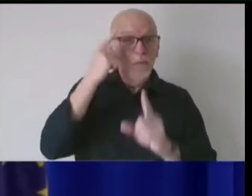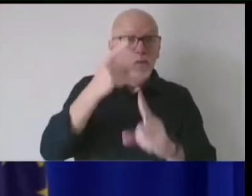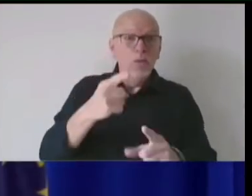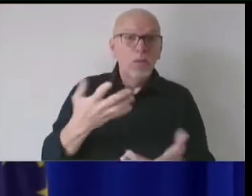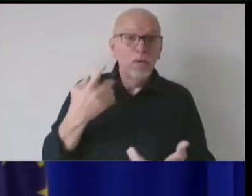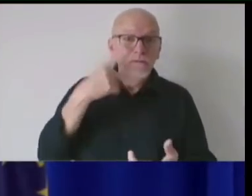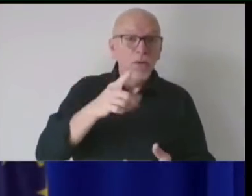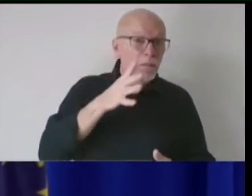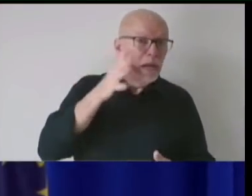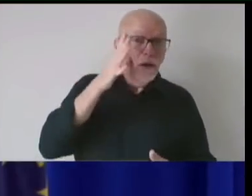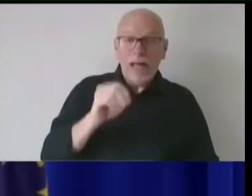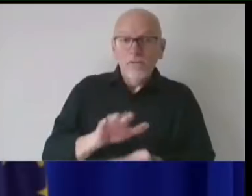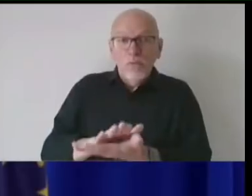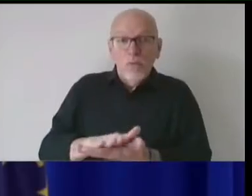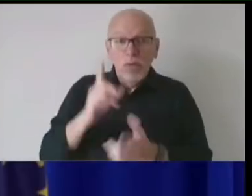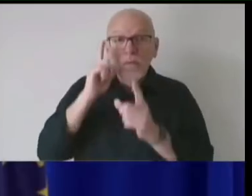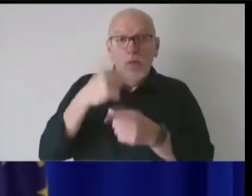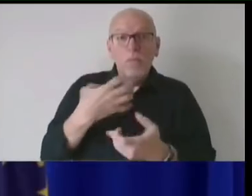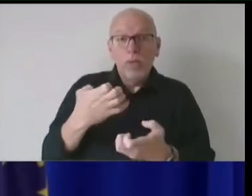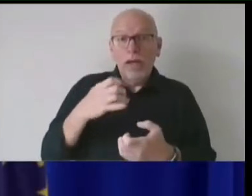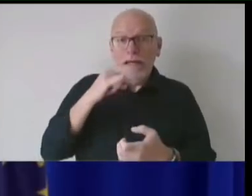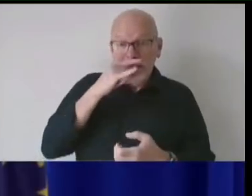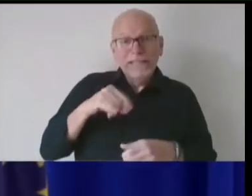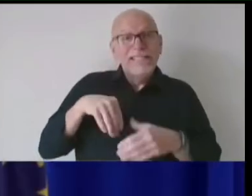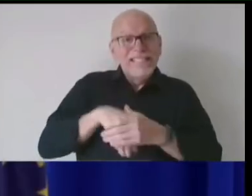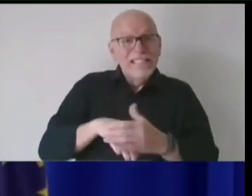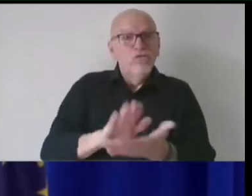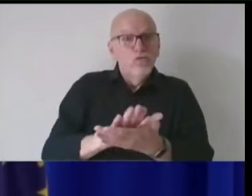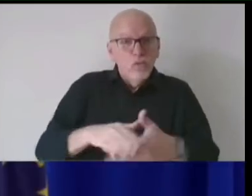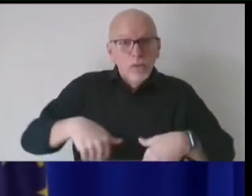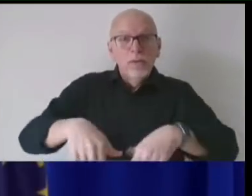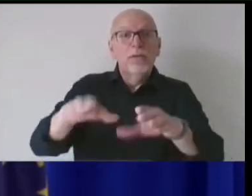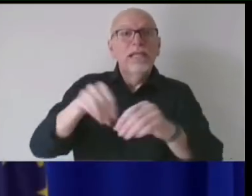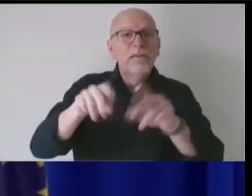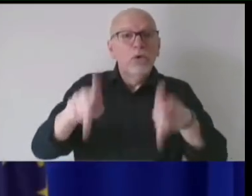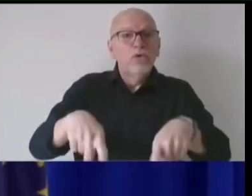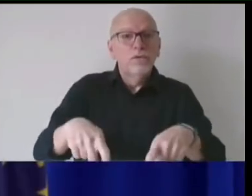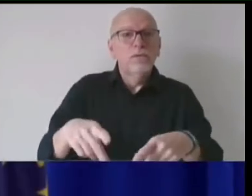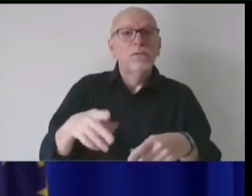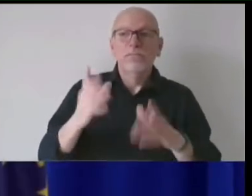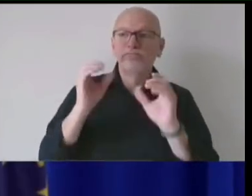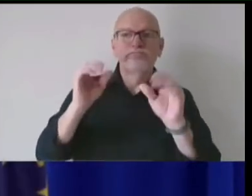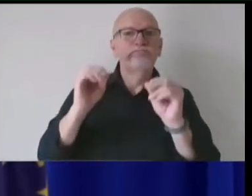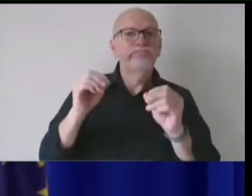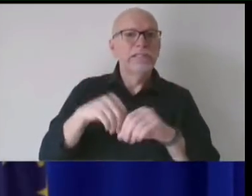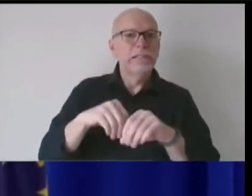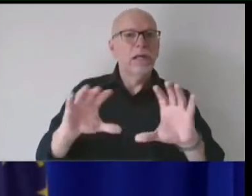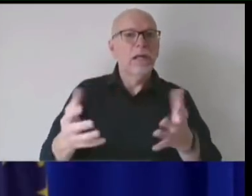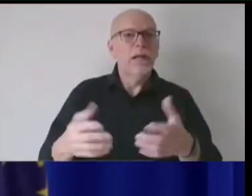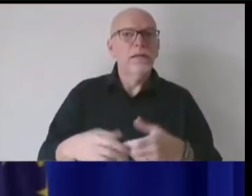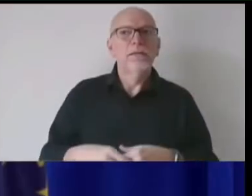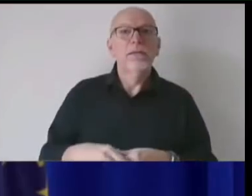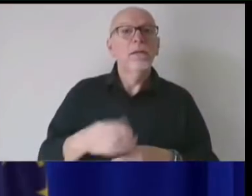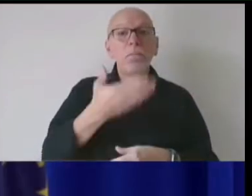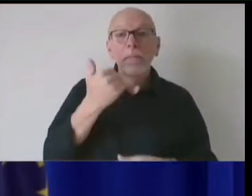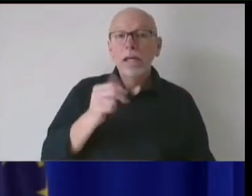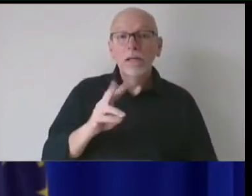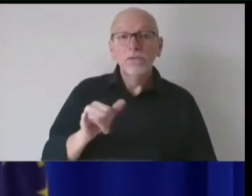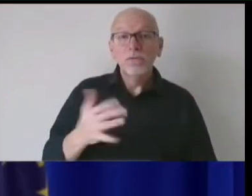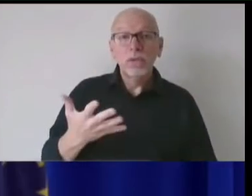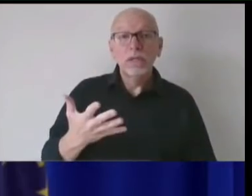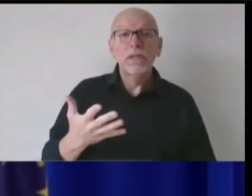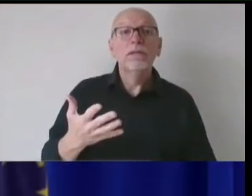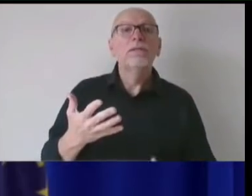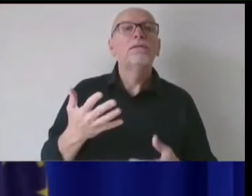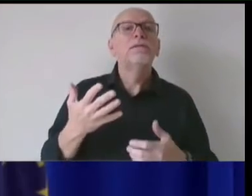for all schools, is we want them in schools in-person instruction. And the main way to do that is layered